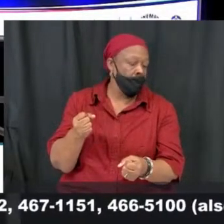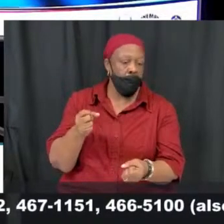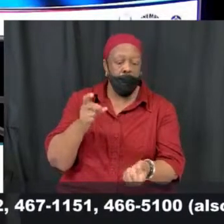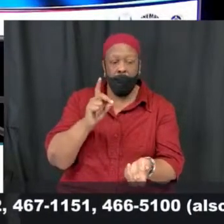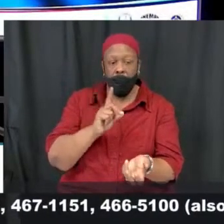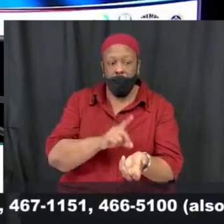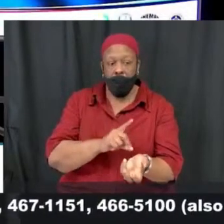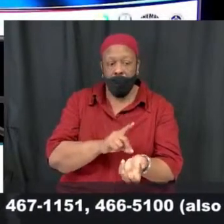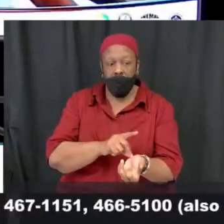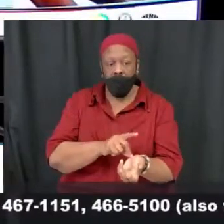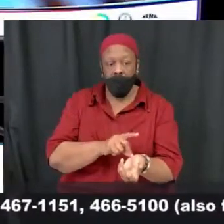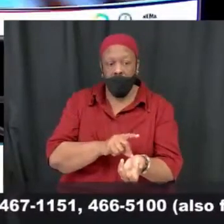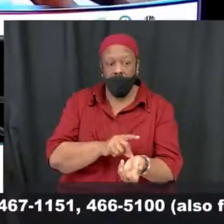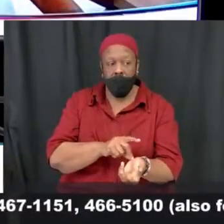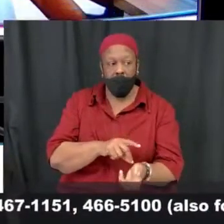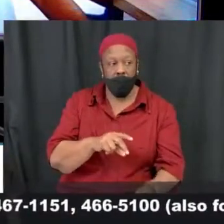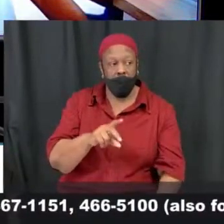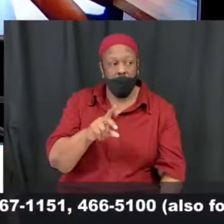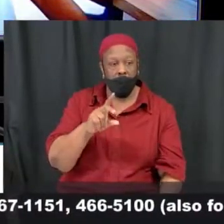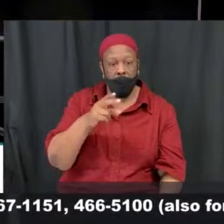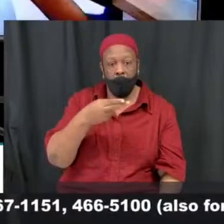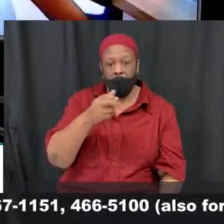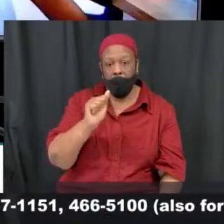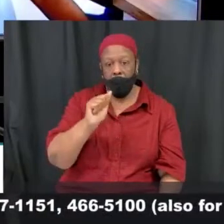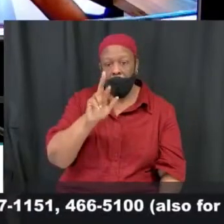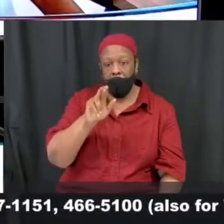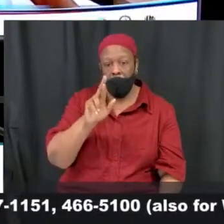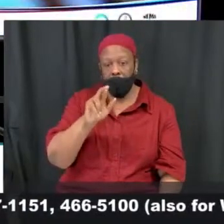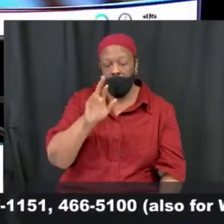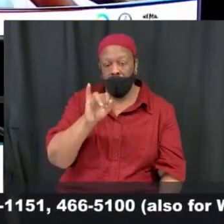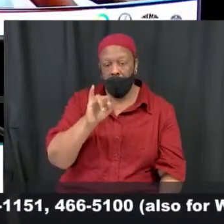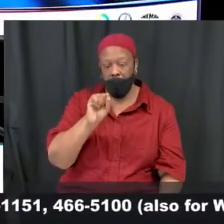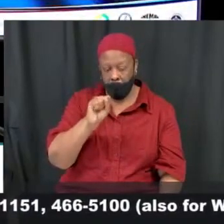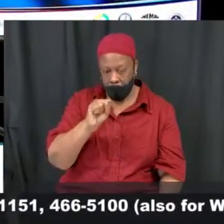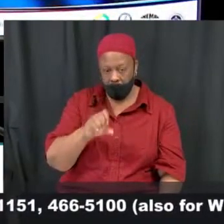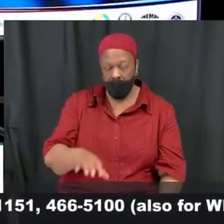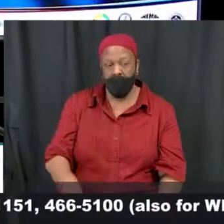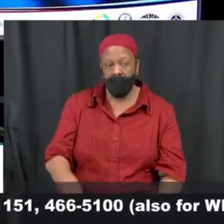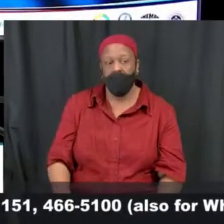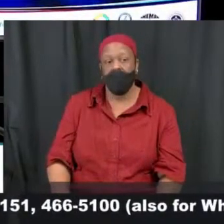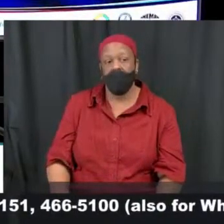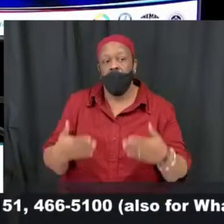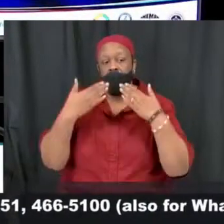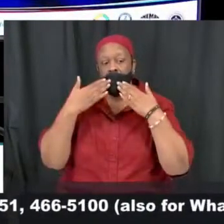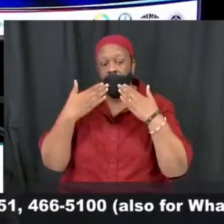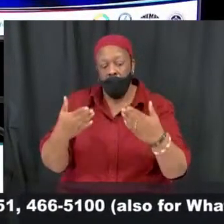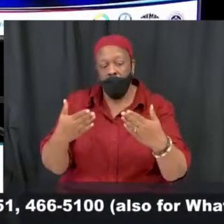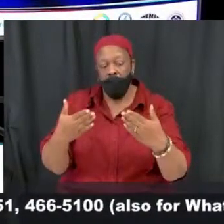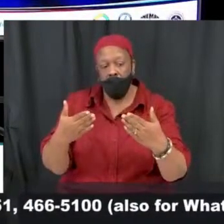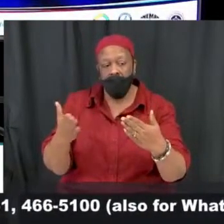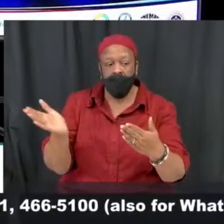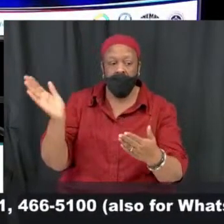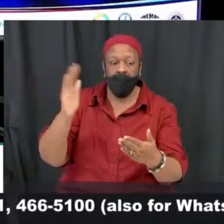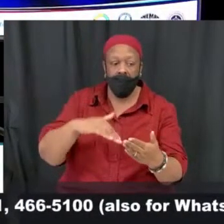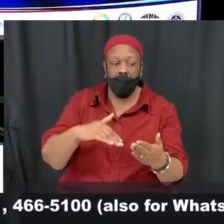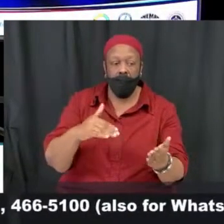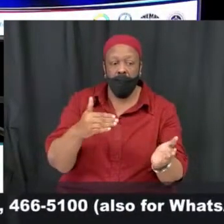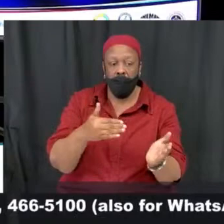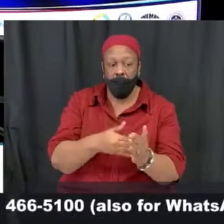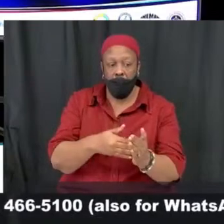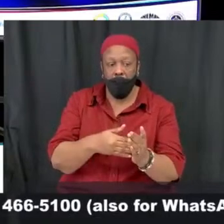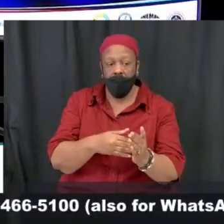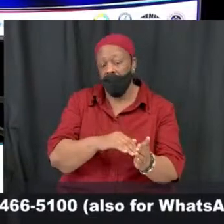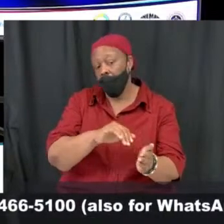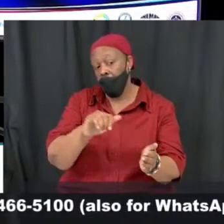Stapleton Harris. Thank you very much to all of you, and we will be for another